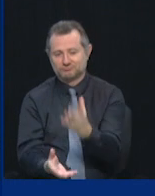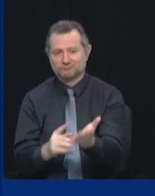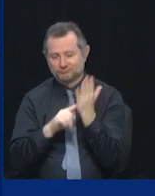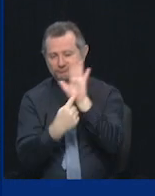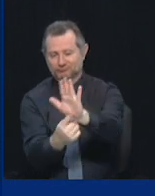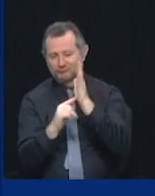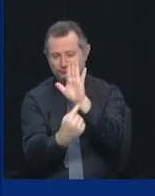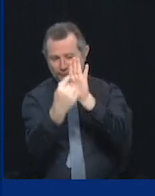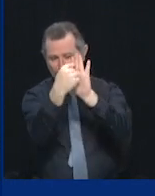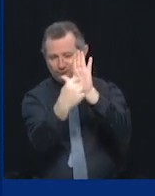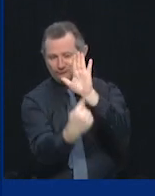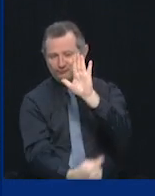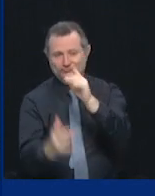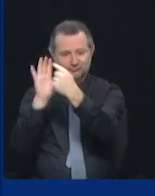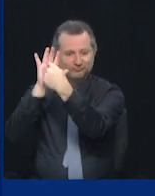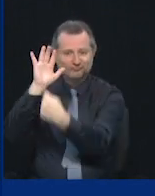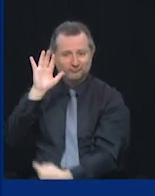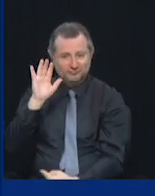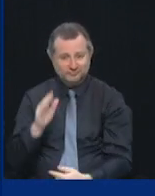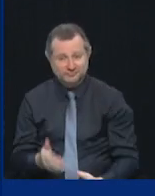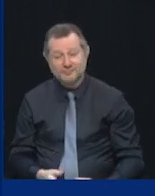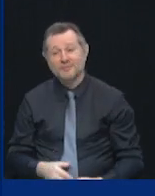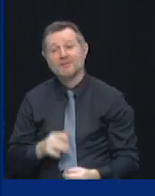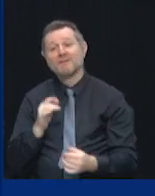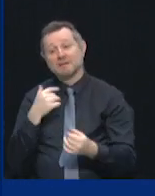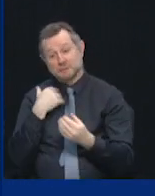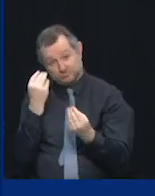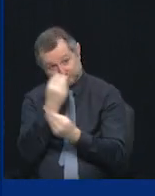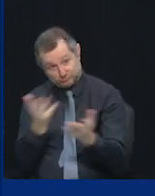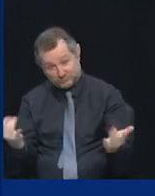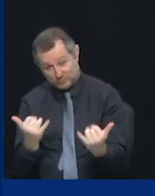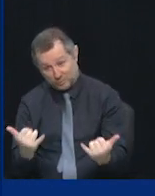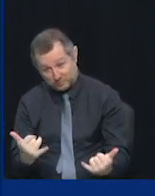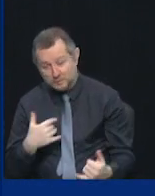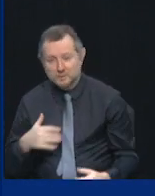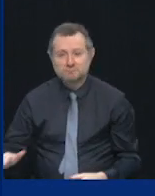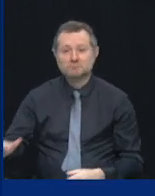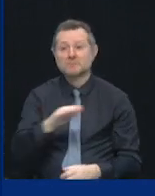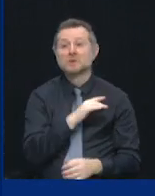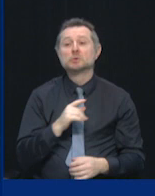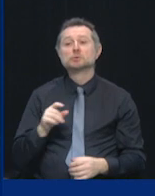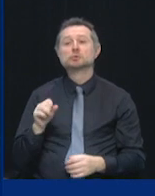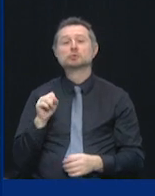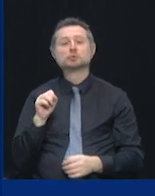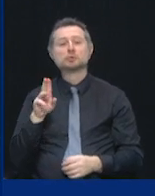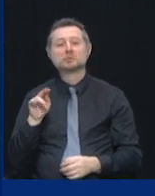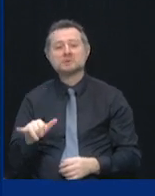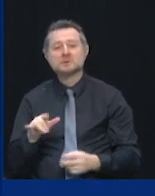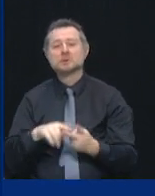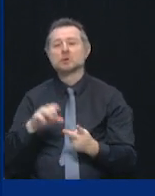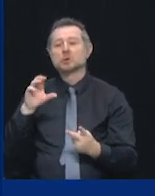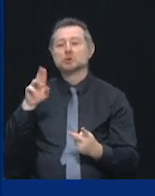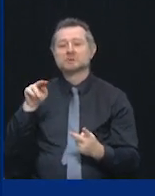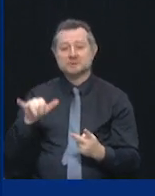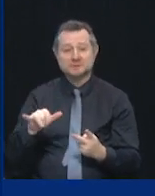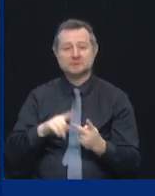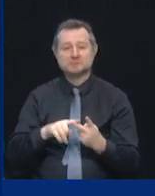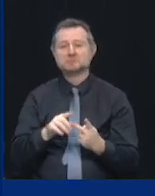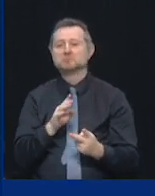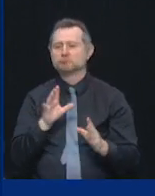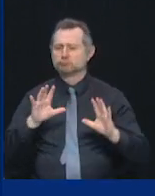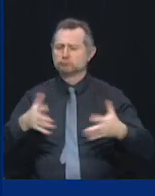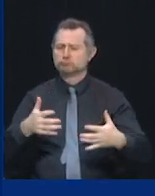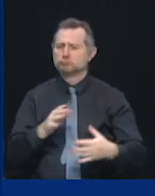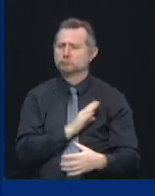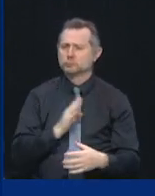So, today, no excuses. SUNY and CUNY boards will require